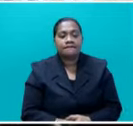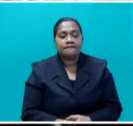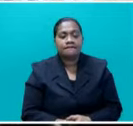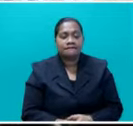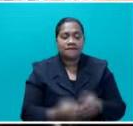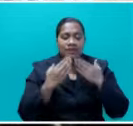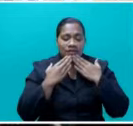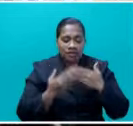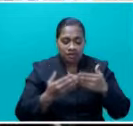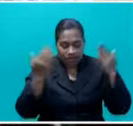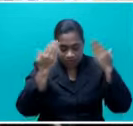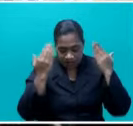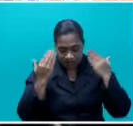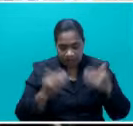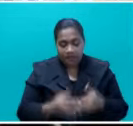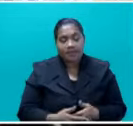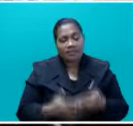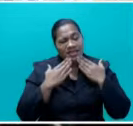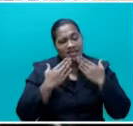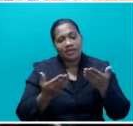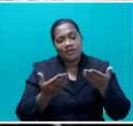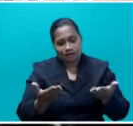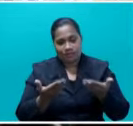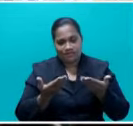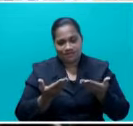Thank you, Mr. Speaker. Mr. Speaker, thank you for giving me the floor.